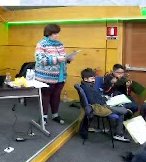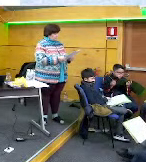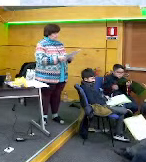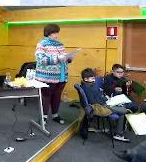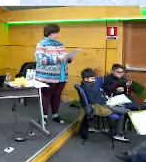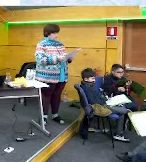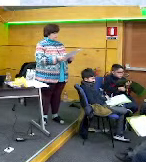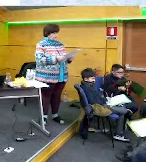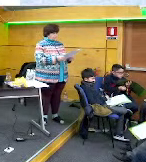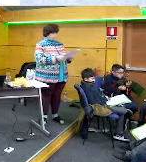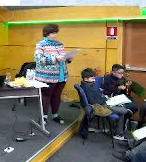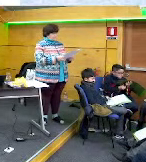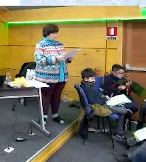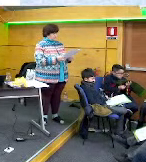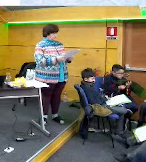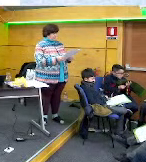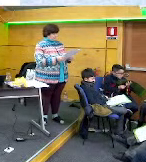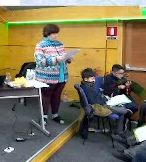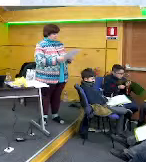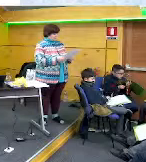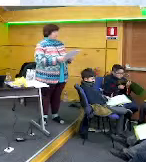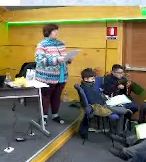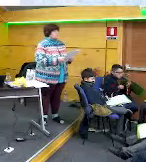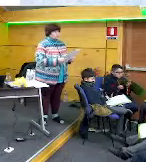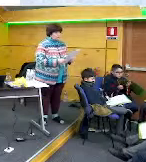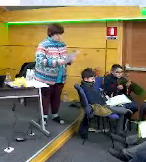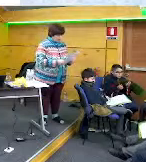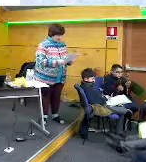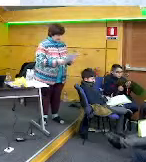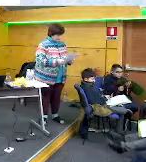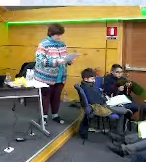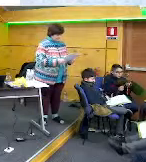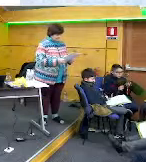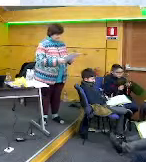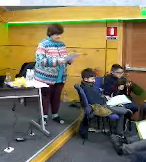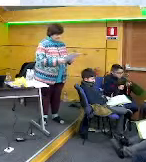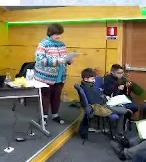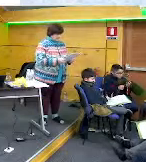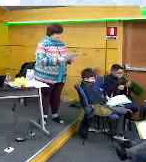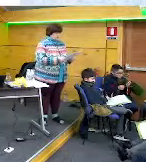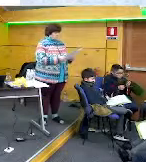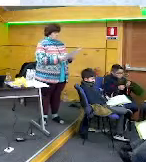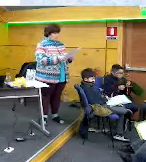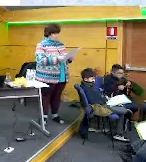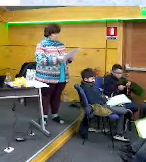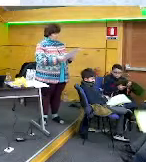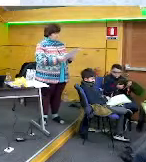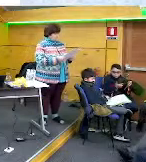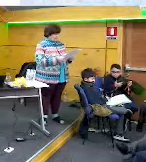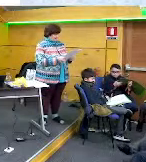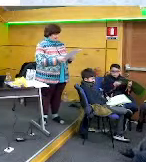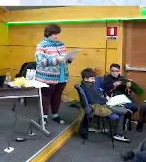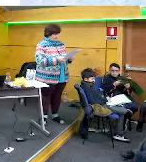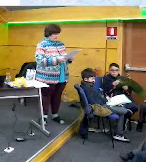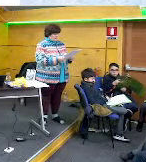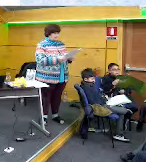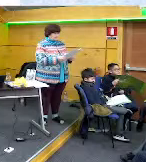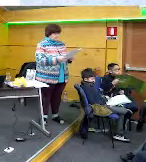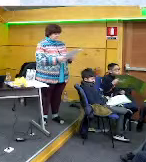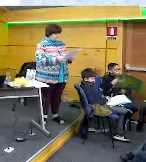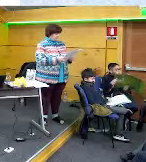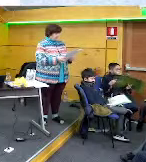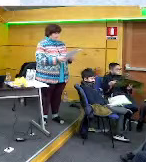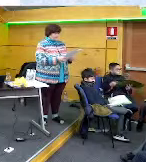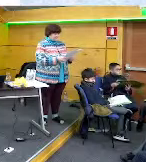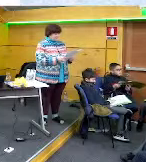when the only thing he wants to do is jump around and jam and never go away, He'll be walloping and whacking, and